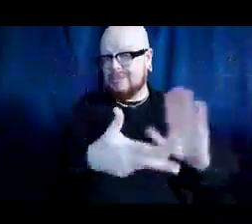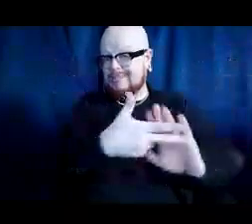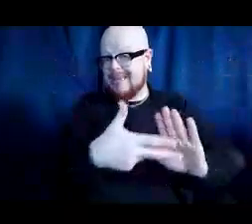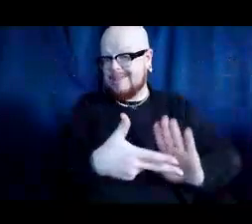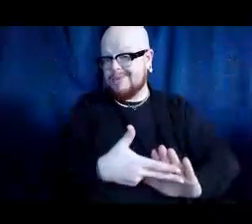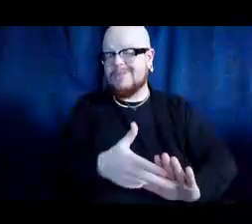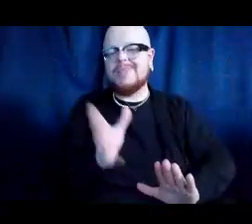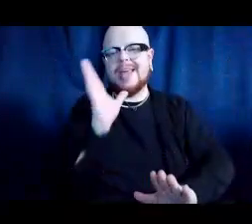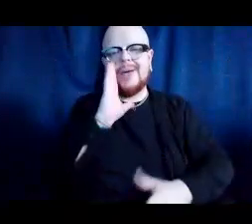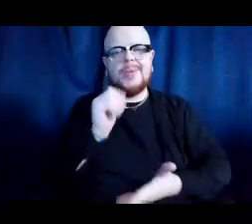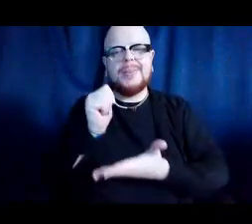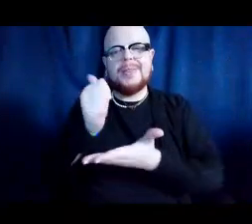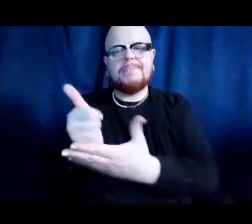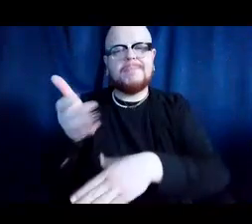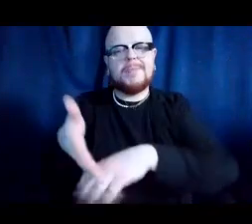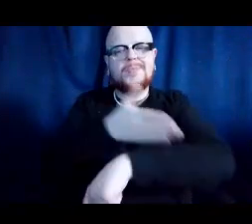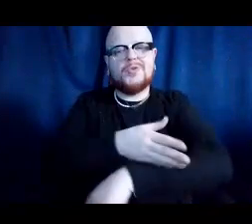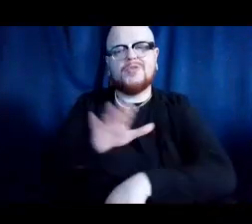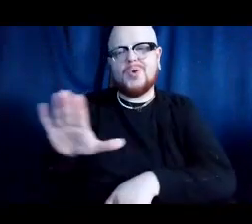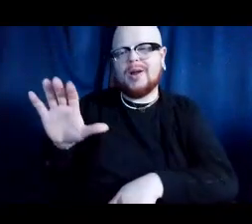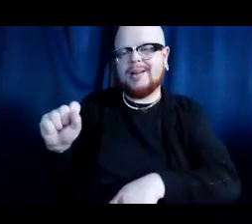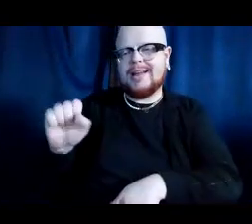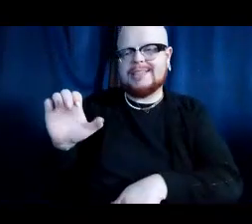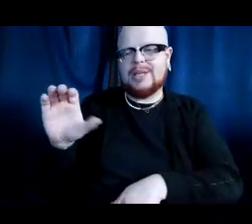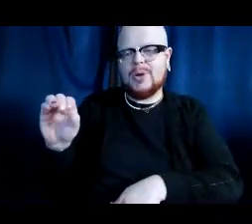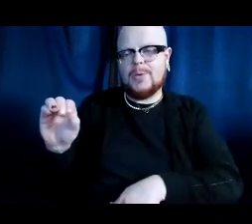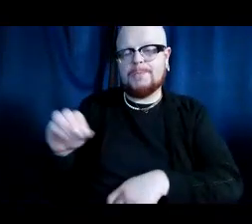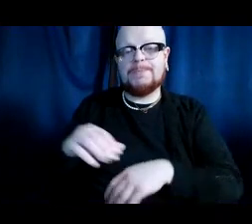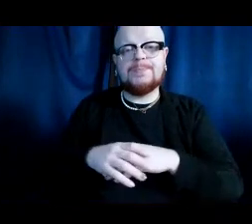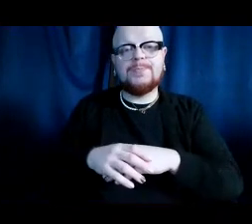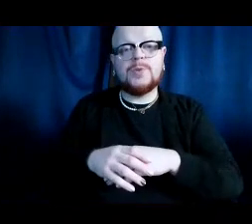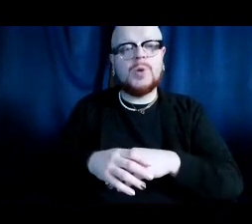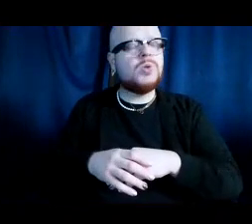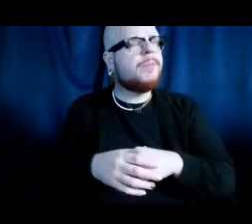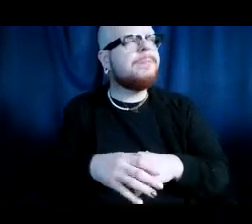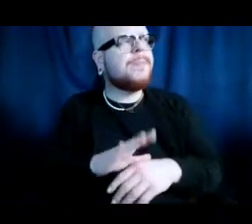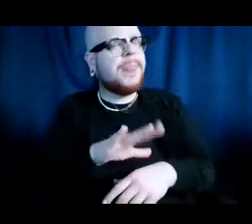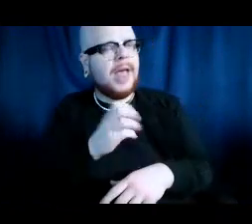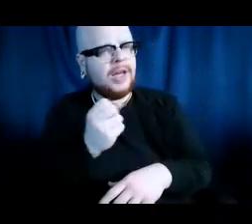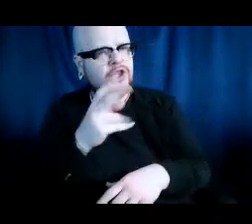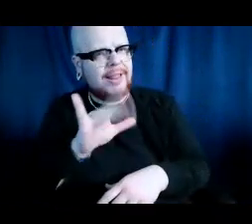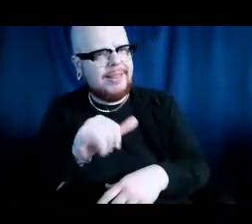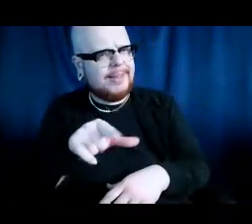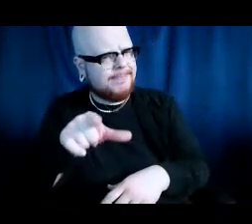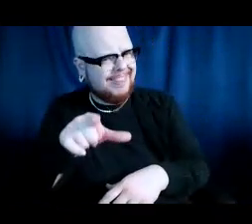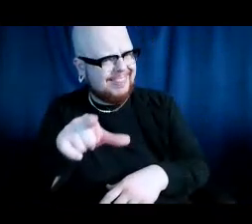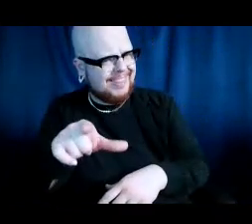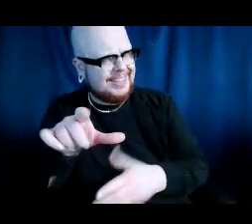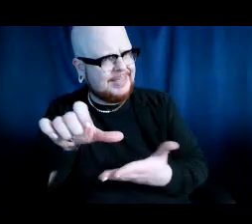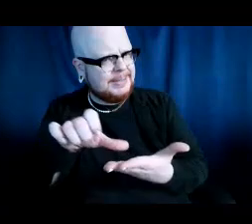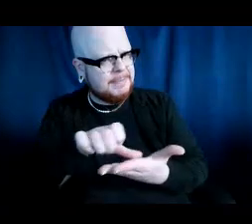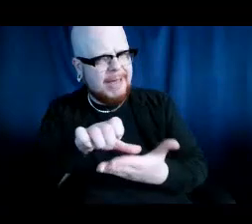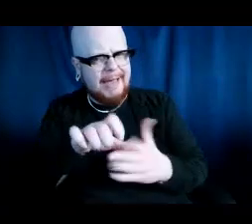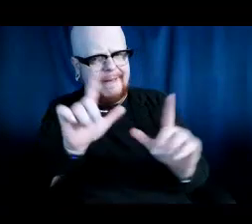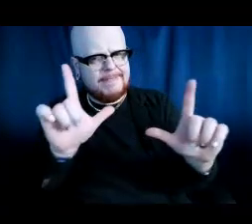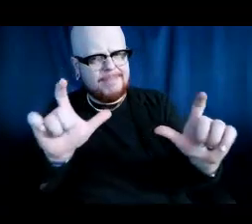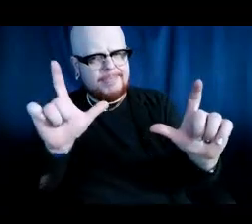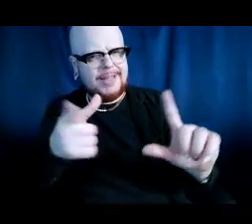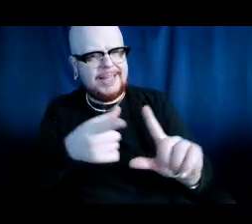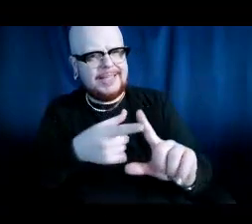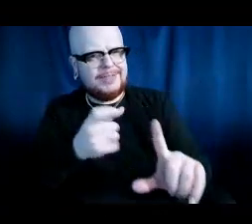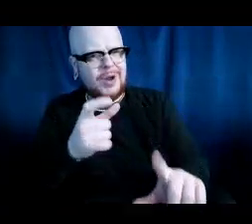Shelly, on this slide is a piping bag blog post from Cakeability. And note the heading structure and chunking.